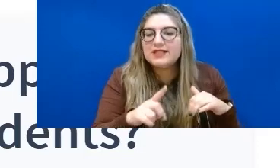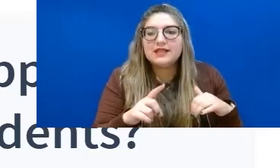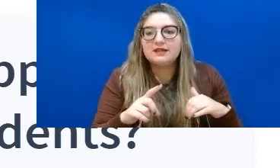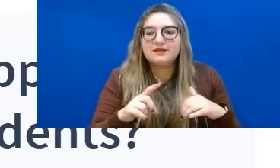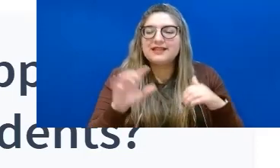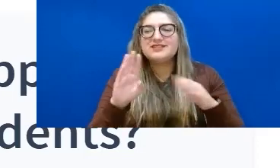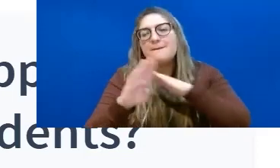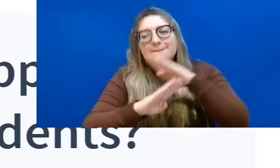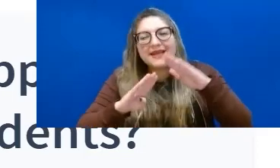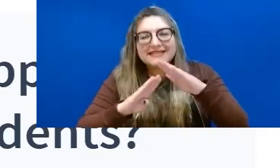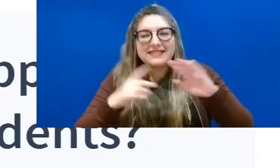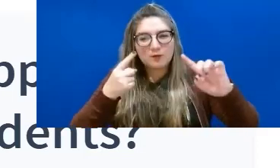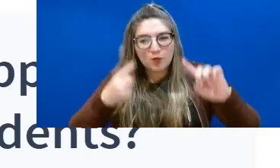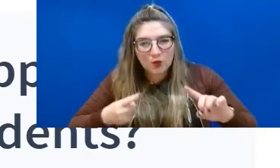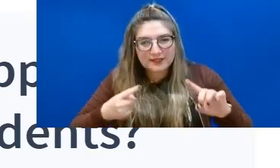We heard that as well.